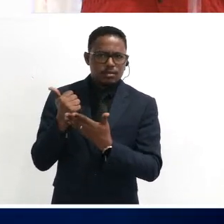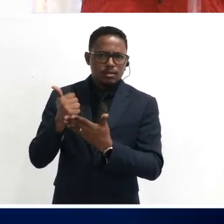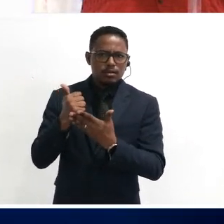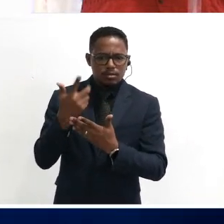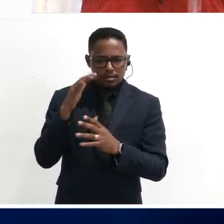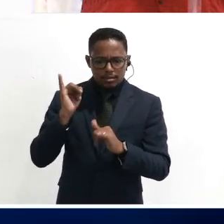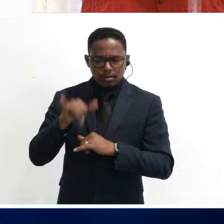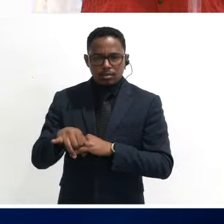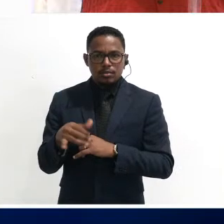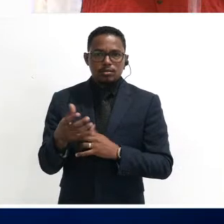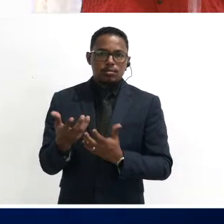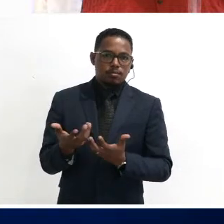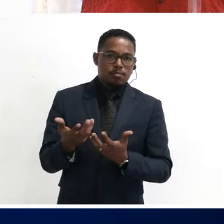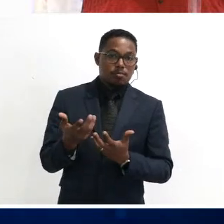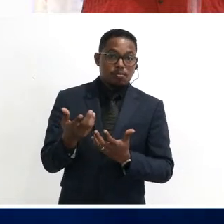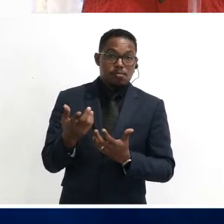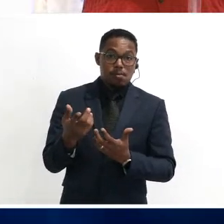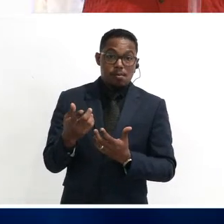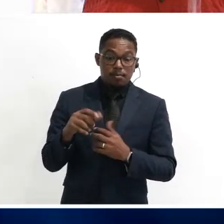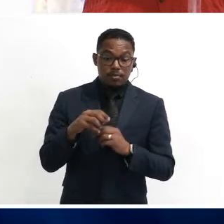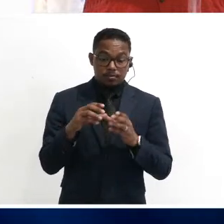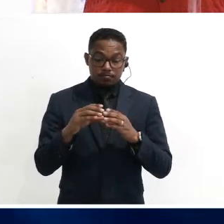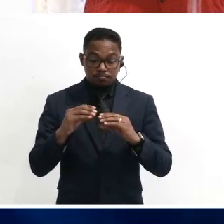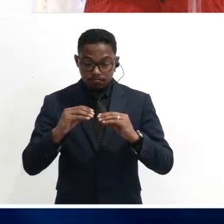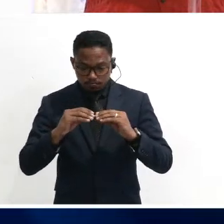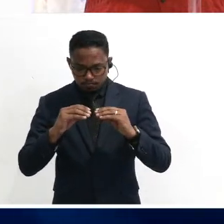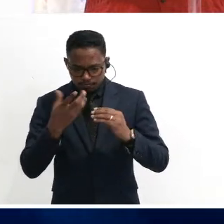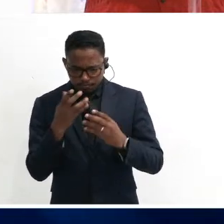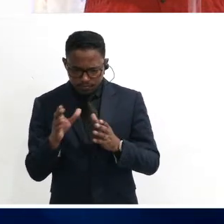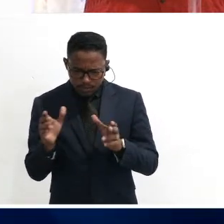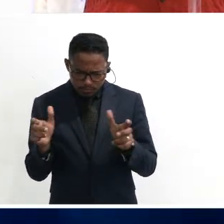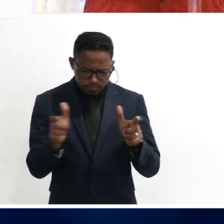for packaging research anyways.